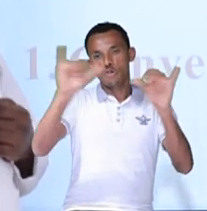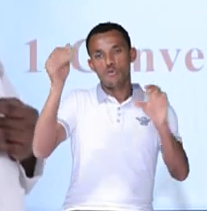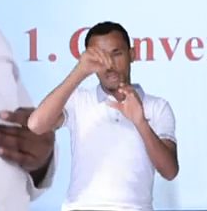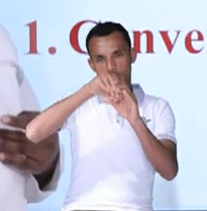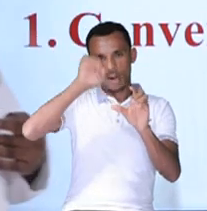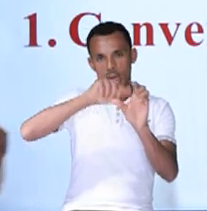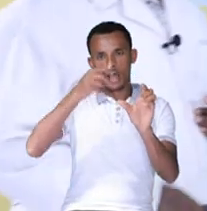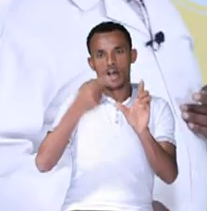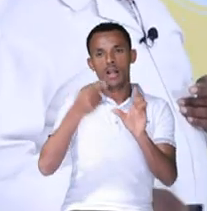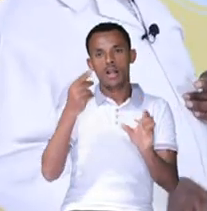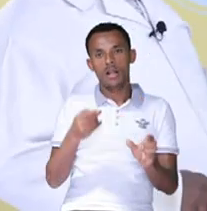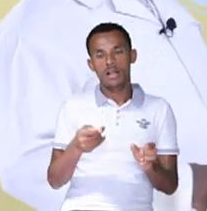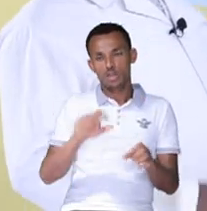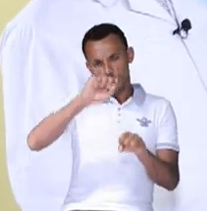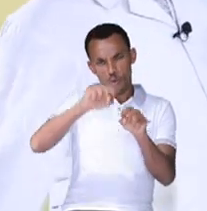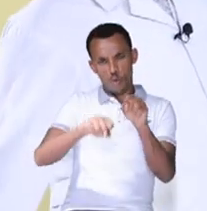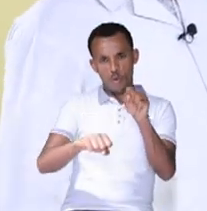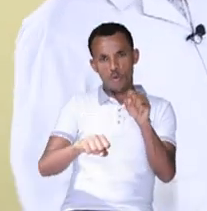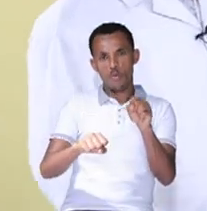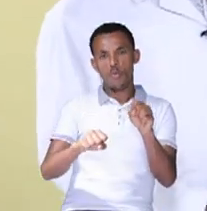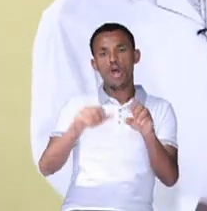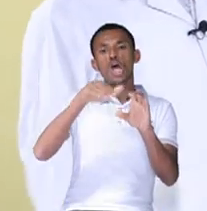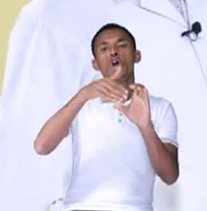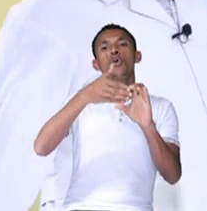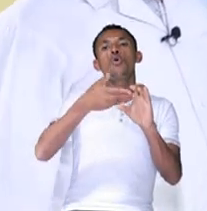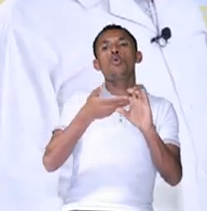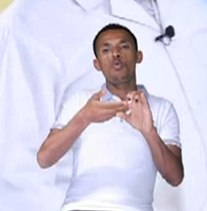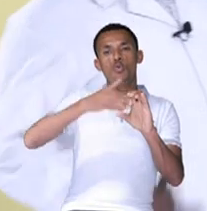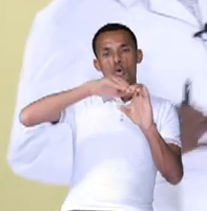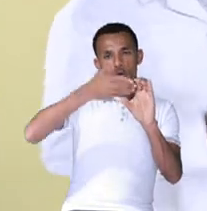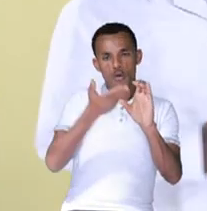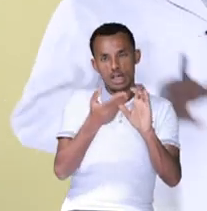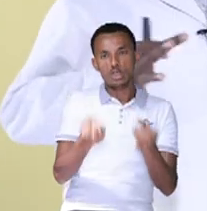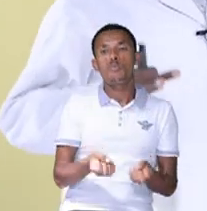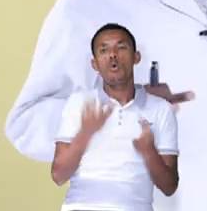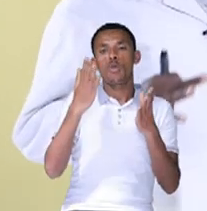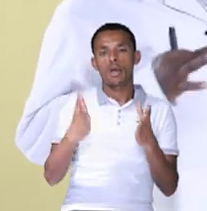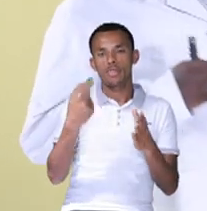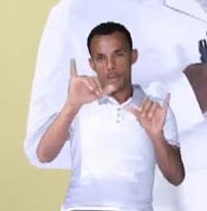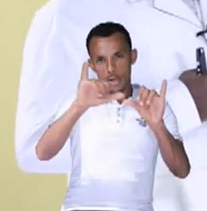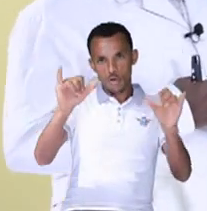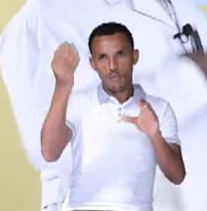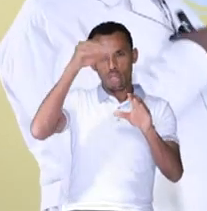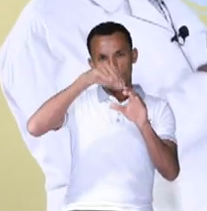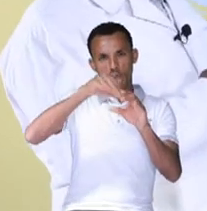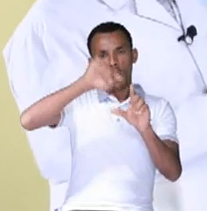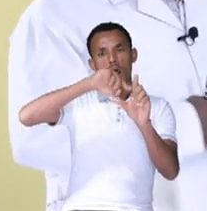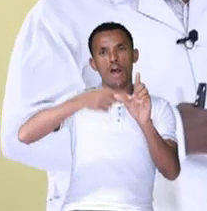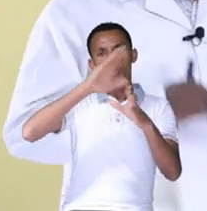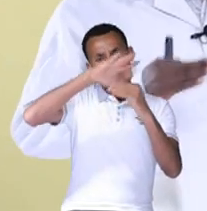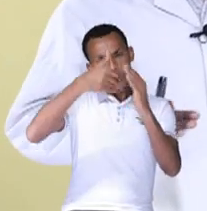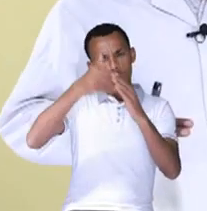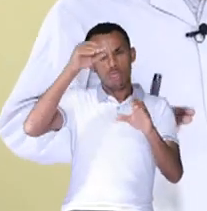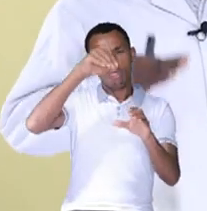angles. So a convex polygon is the measure of the interior angle. All interior